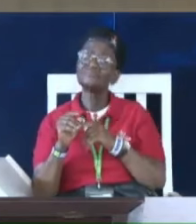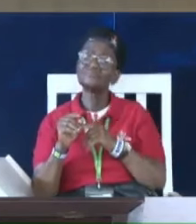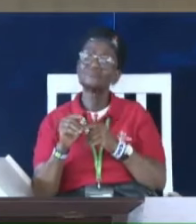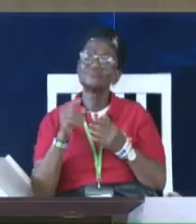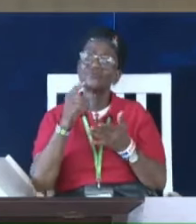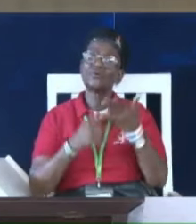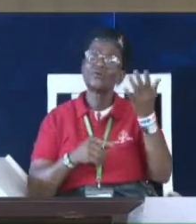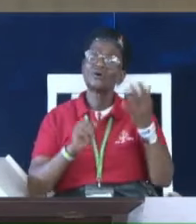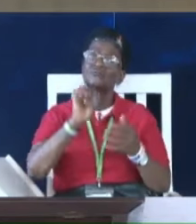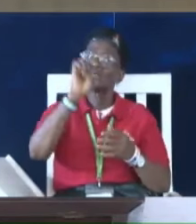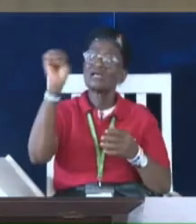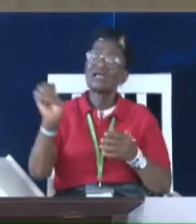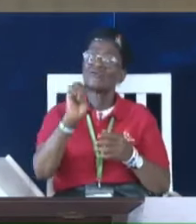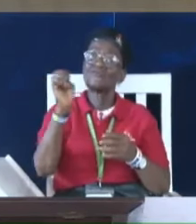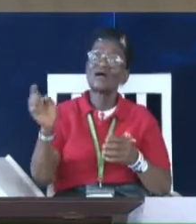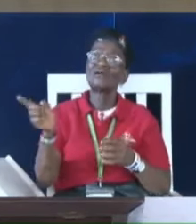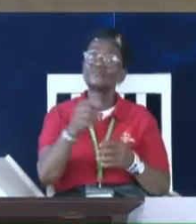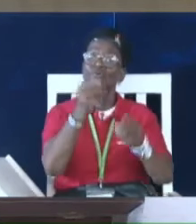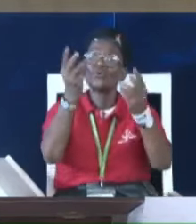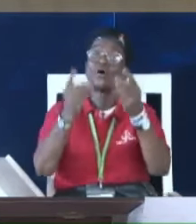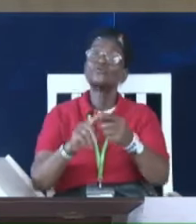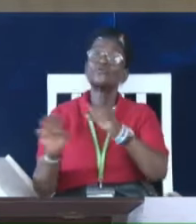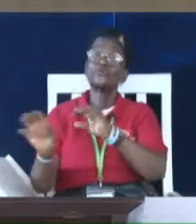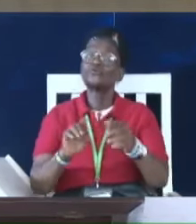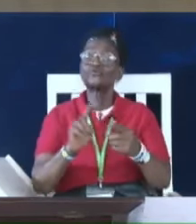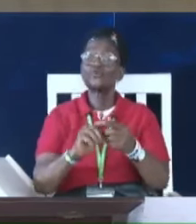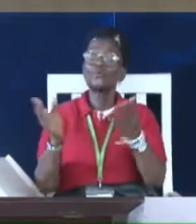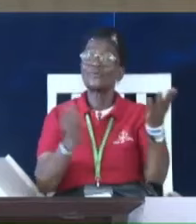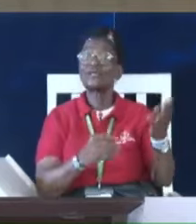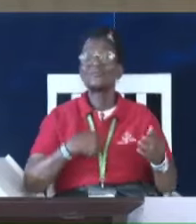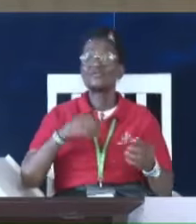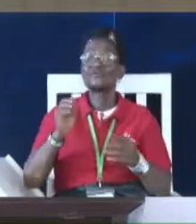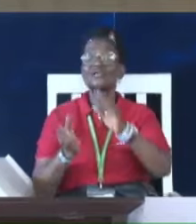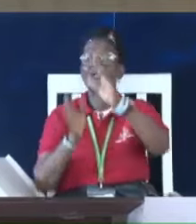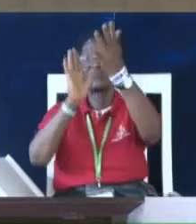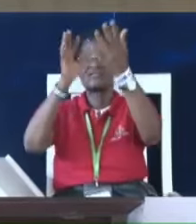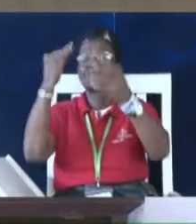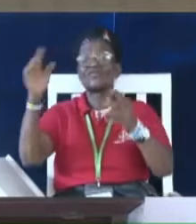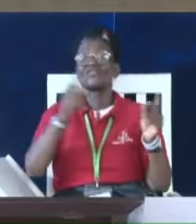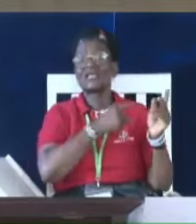Whatever you have to do to bring me to the presence of the king, do it.